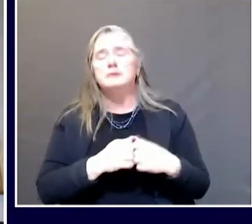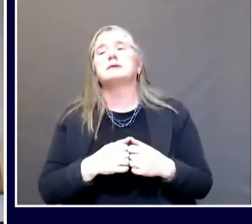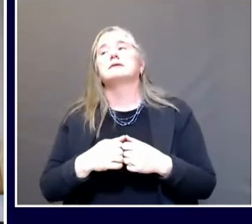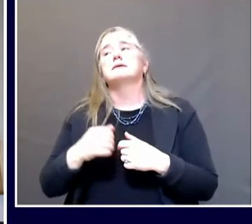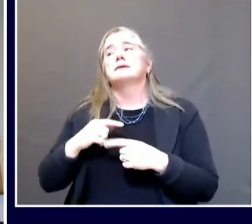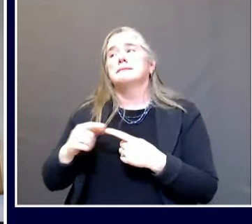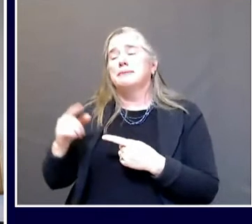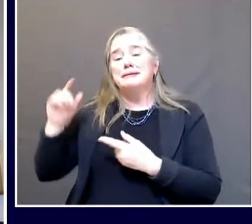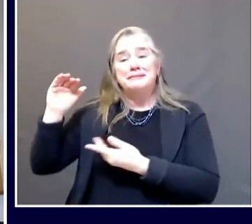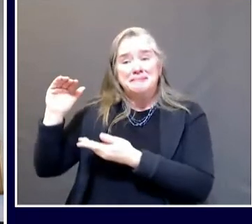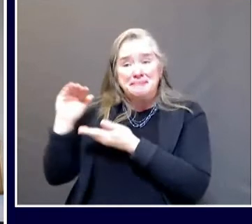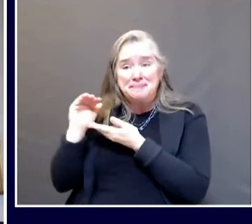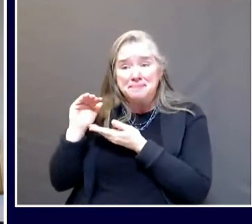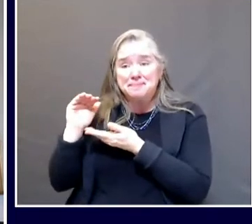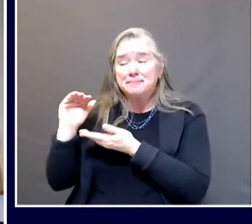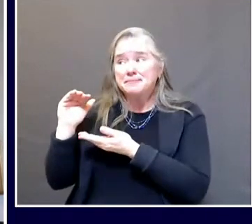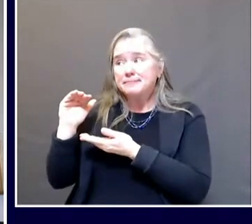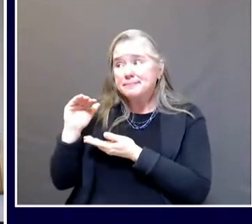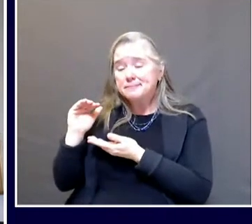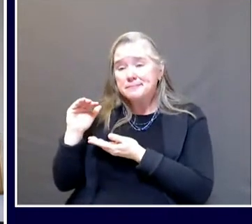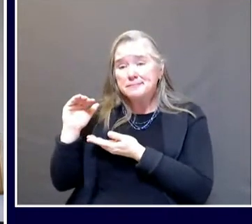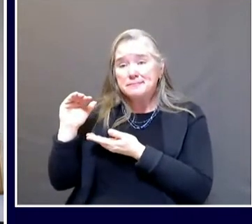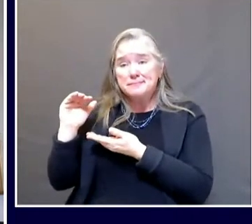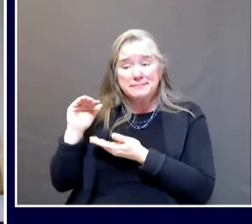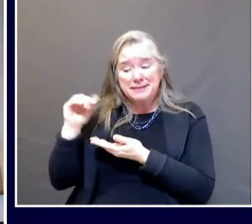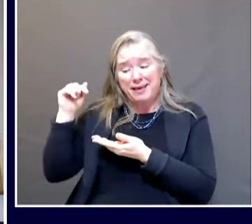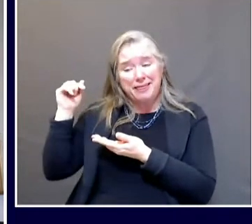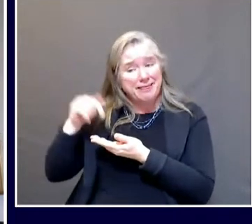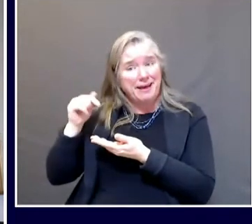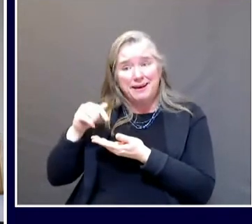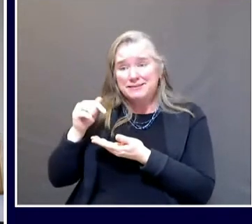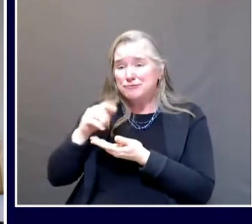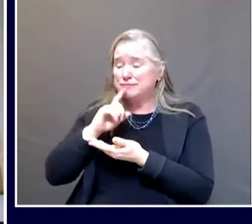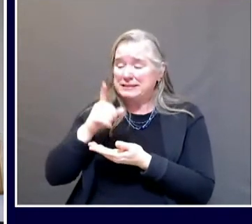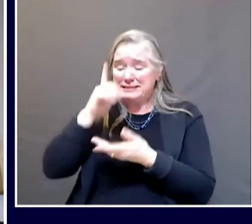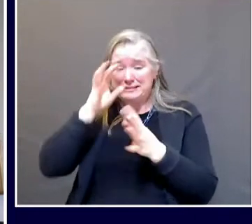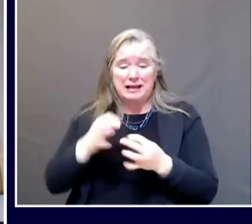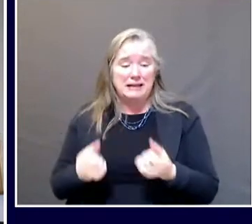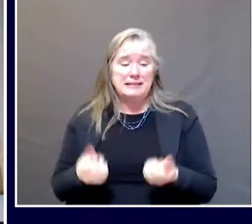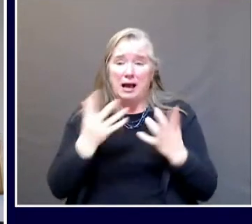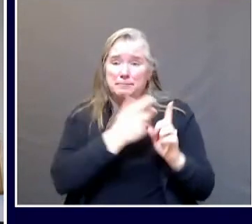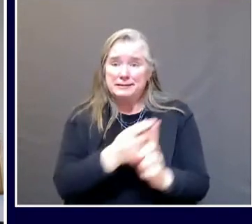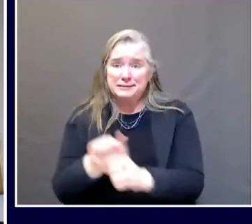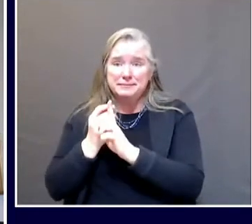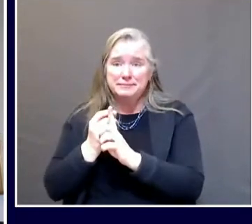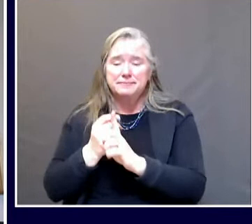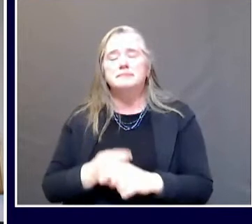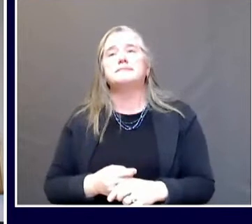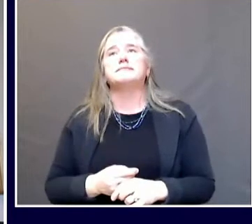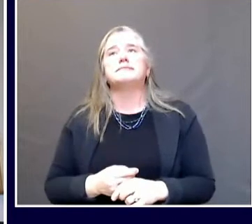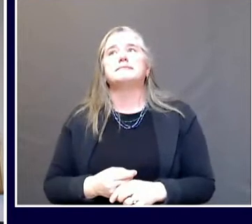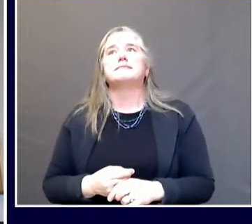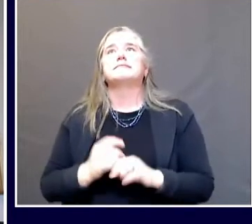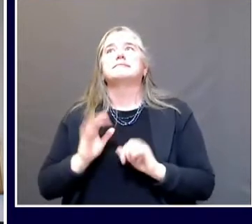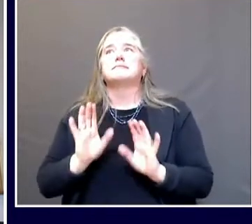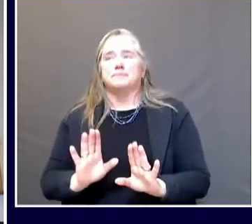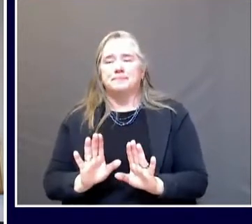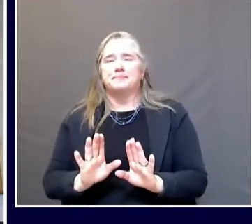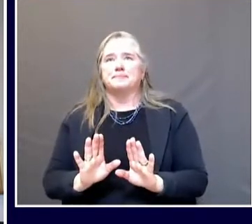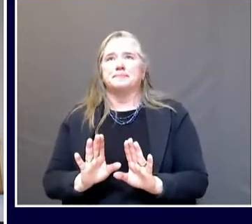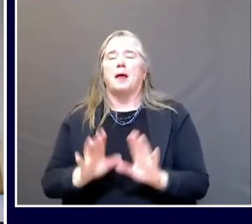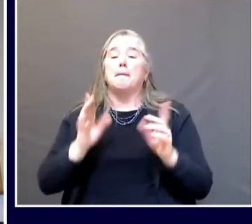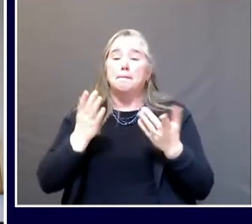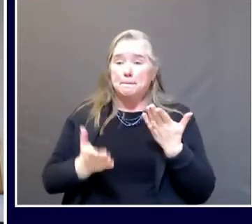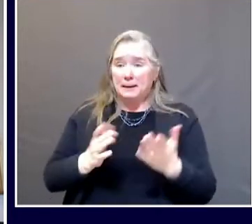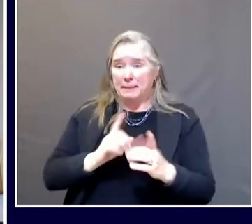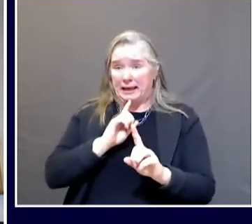constrained supply, that's what's going to drive this. Let me answer that in a slightly different way, and then I think